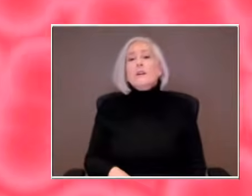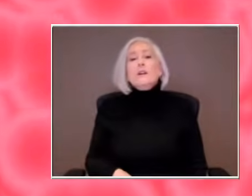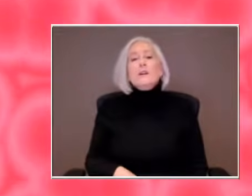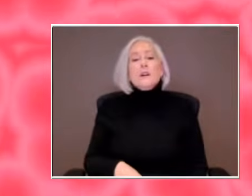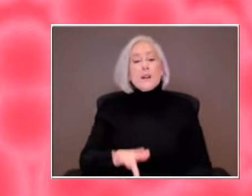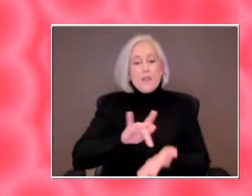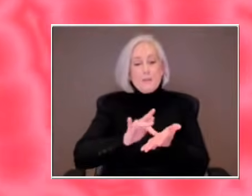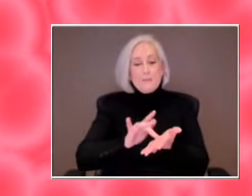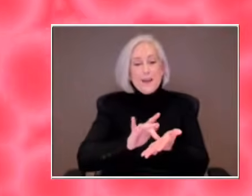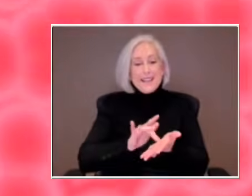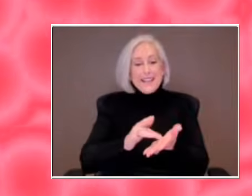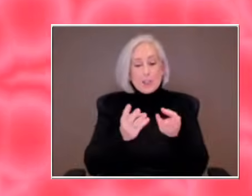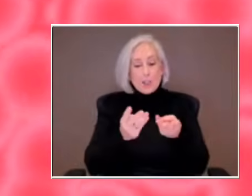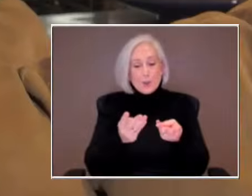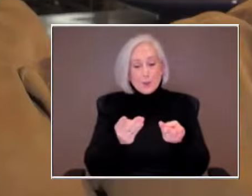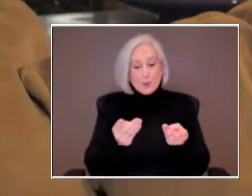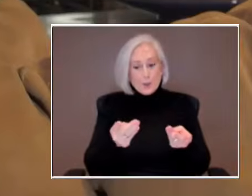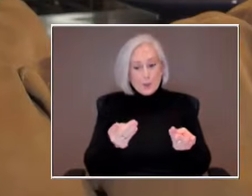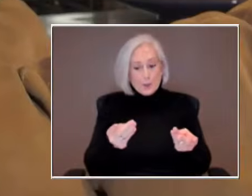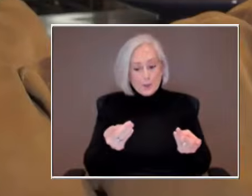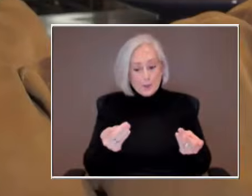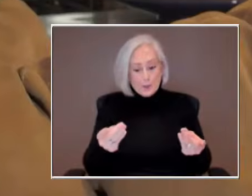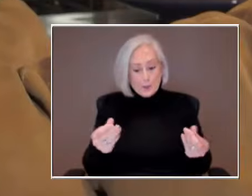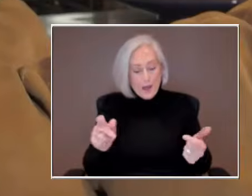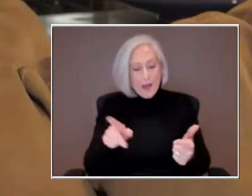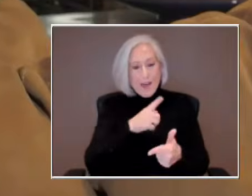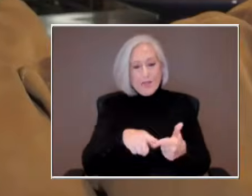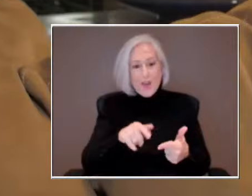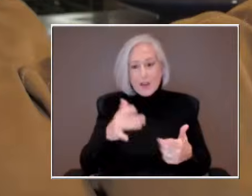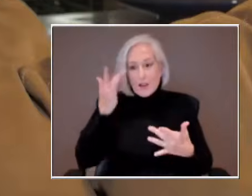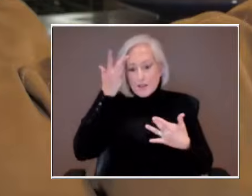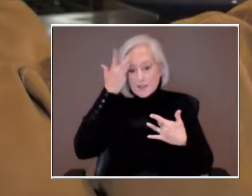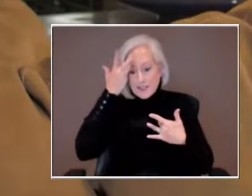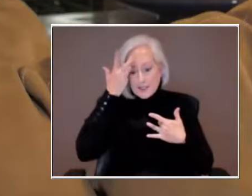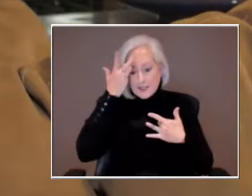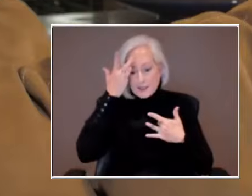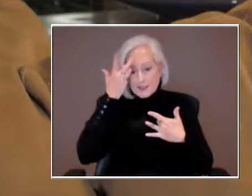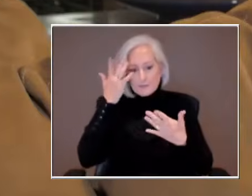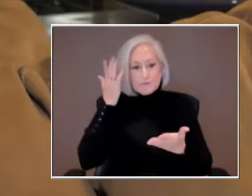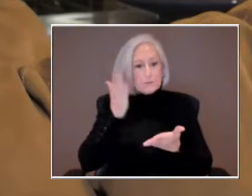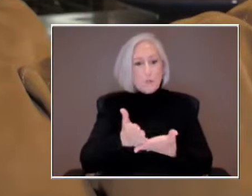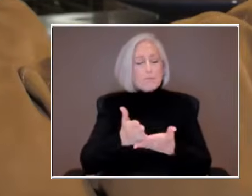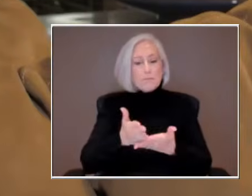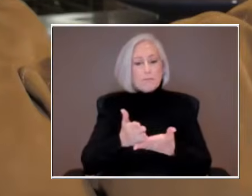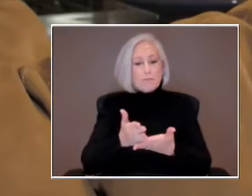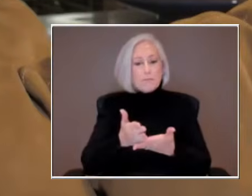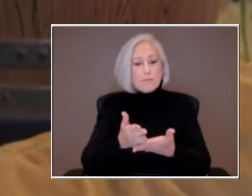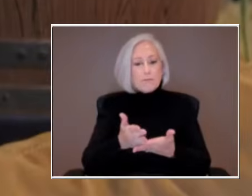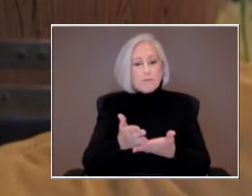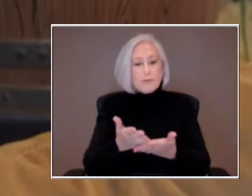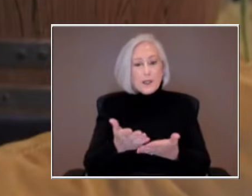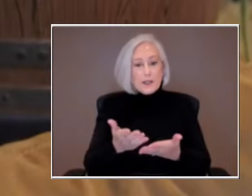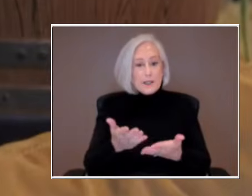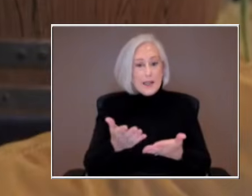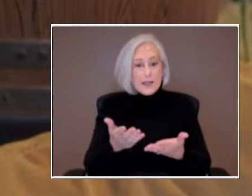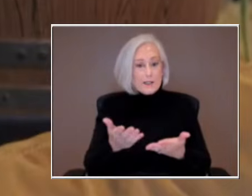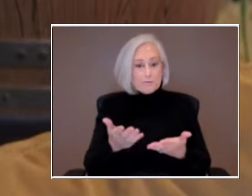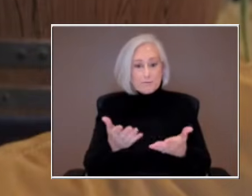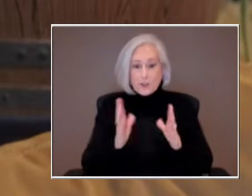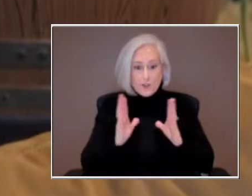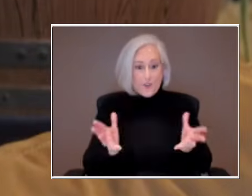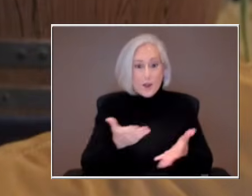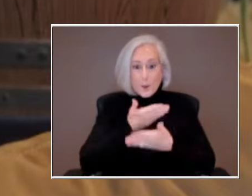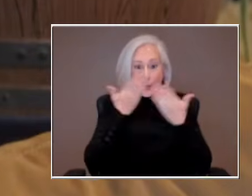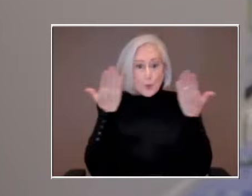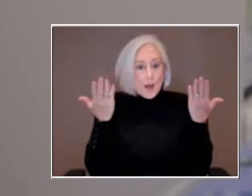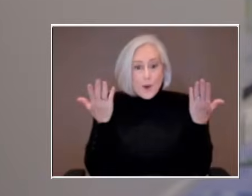body, so did the syndrome. Those just kind of run out, apparently, and the thing just resolves itself. It just went away. And